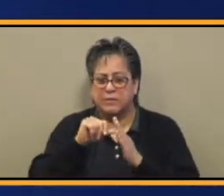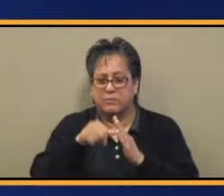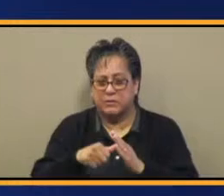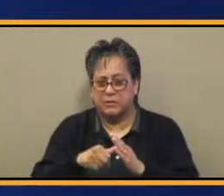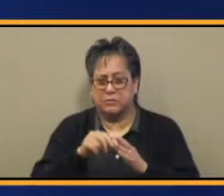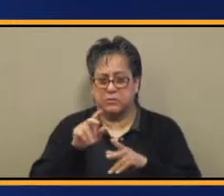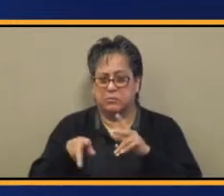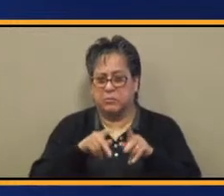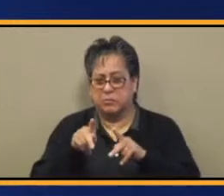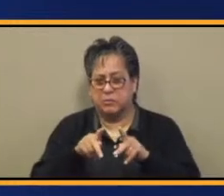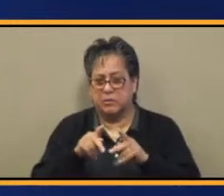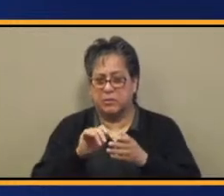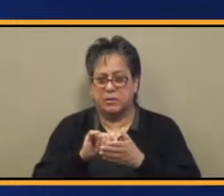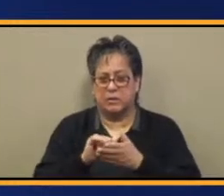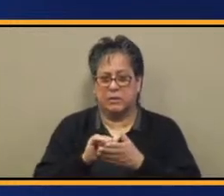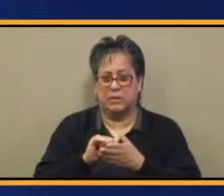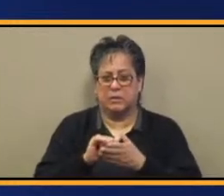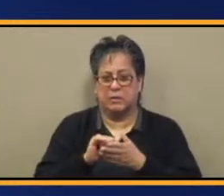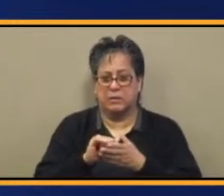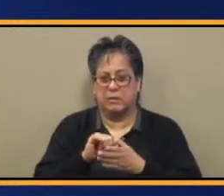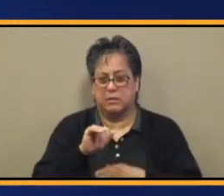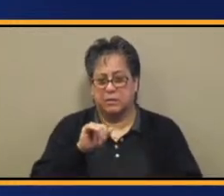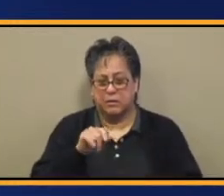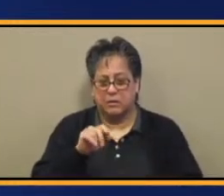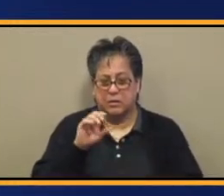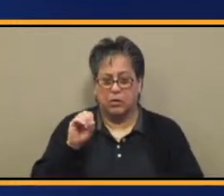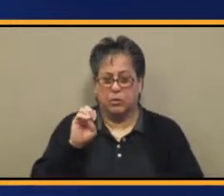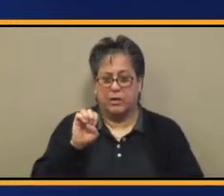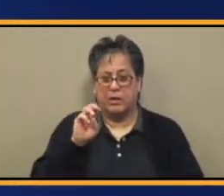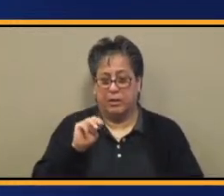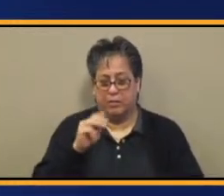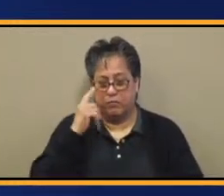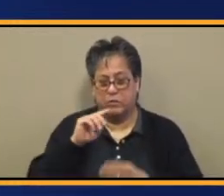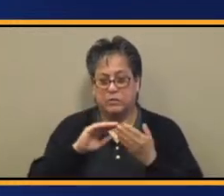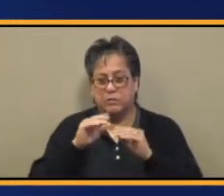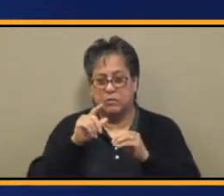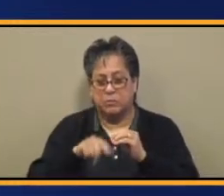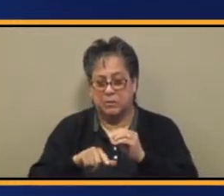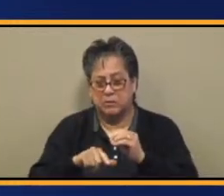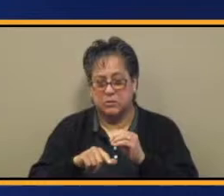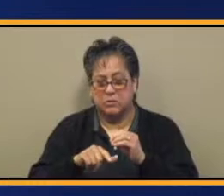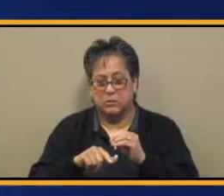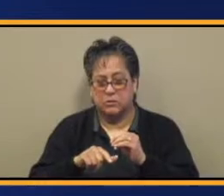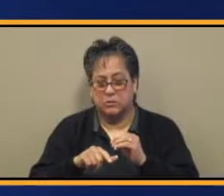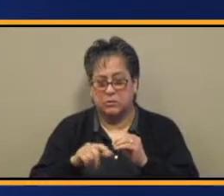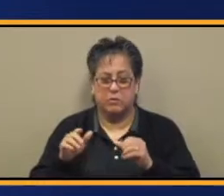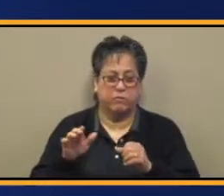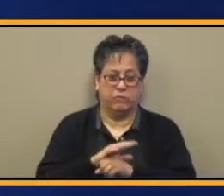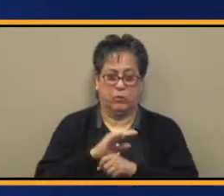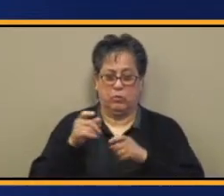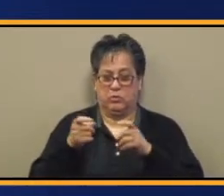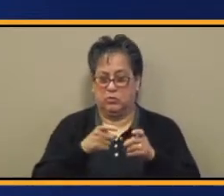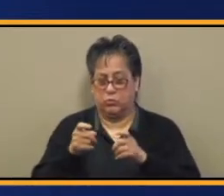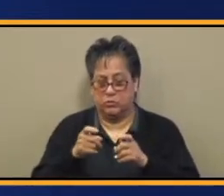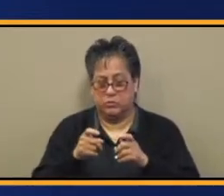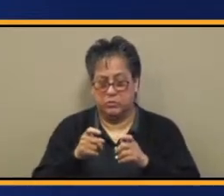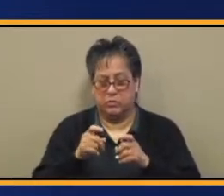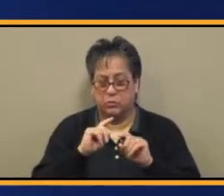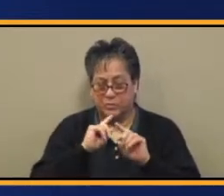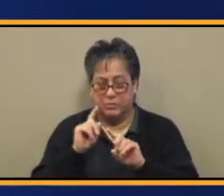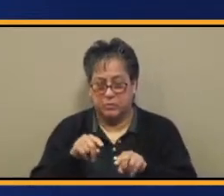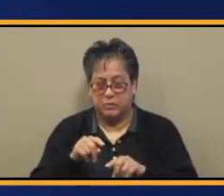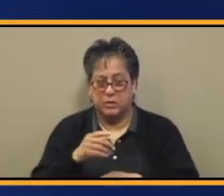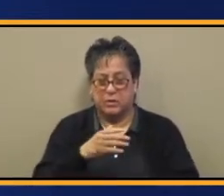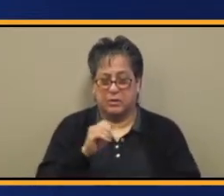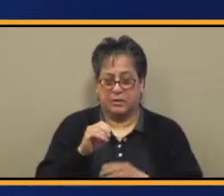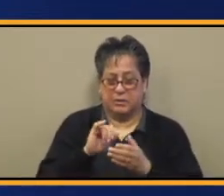public that the OEM for the City of El Paso and the County of El Paso is in full control of the response. And